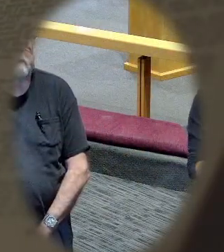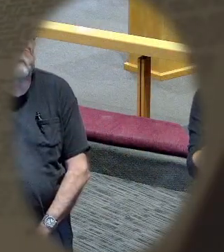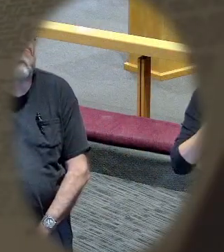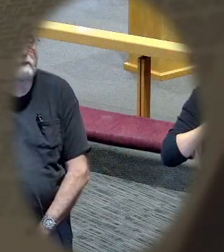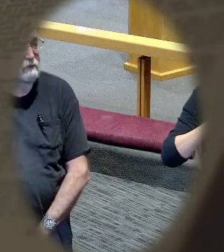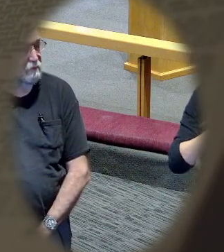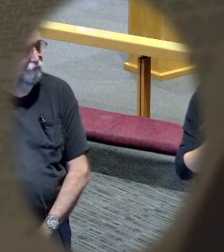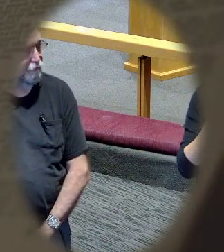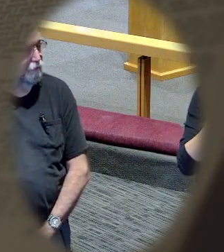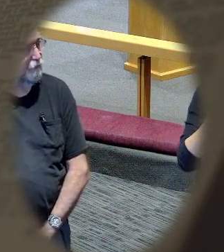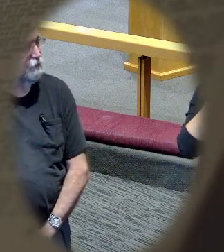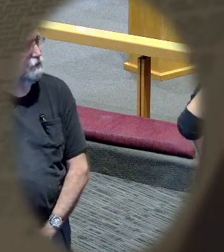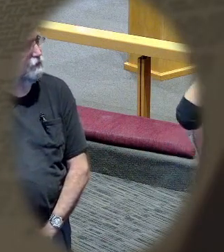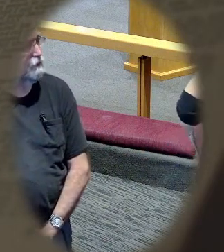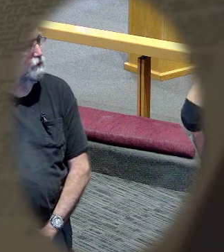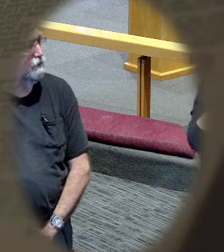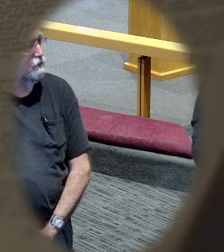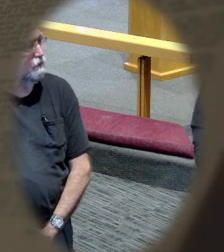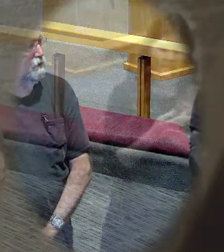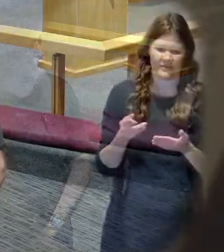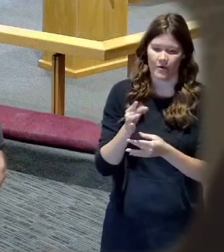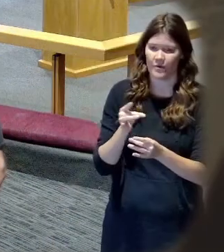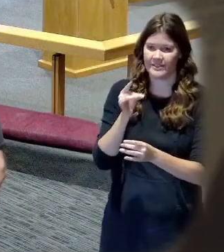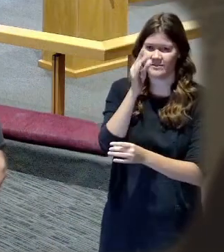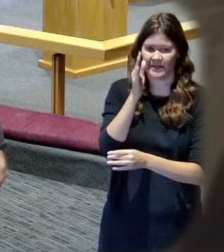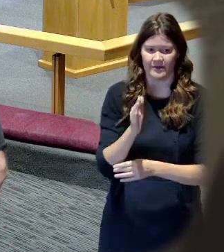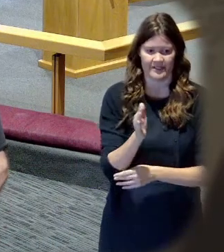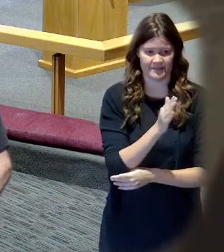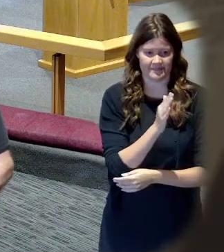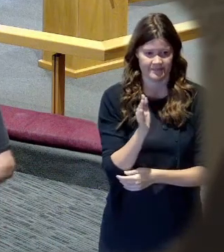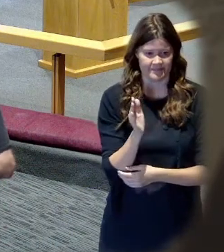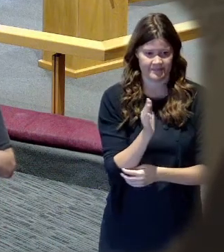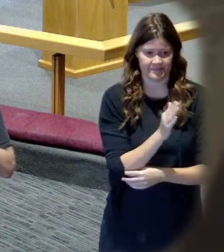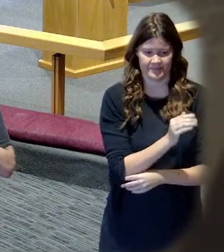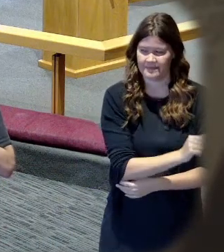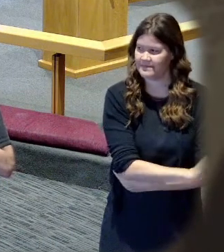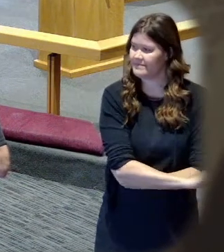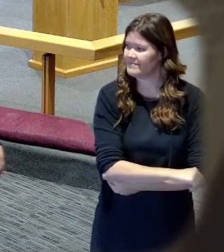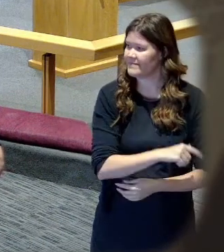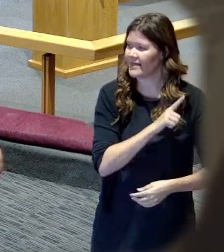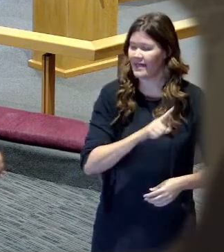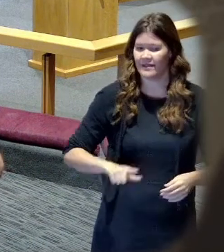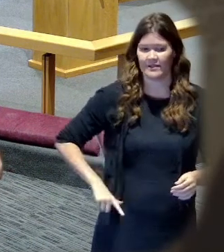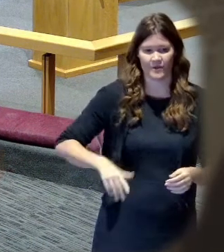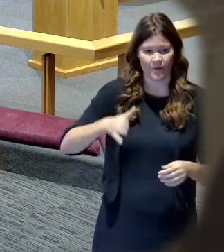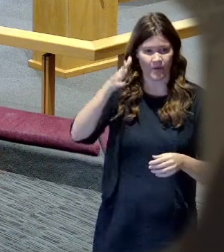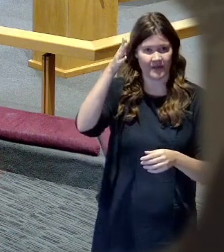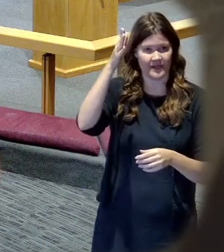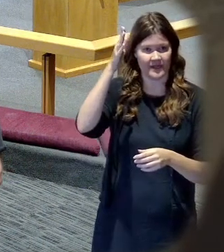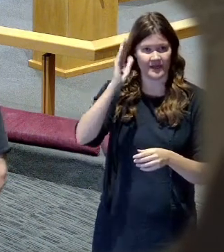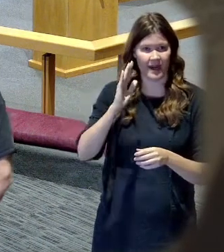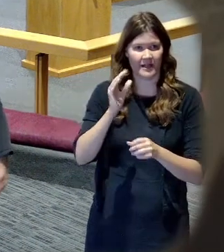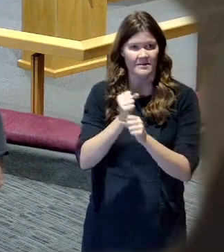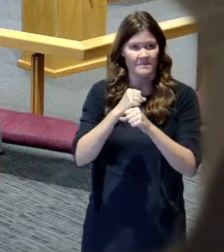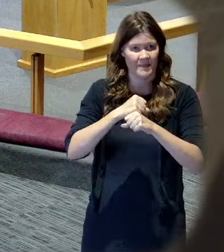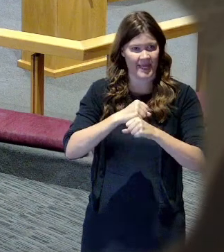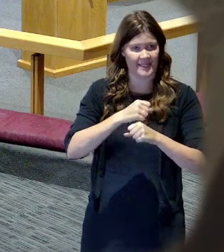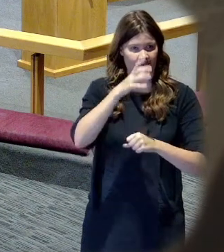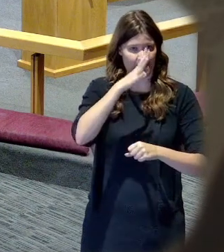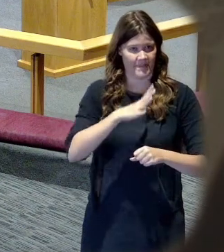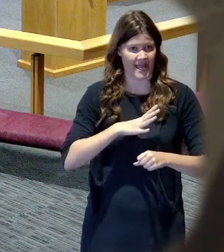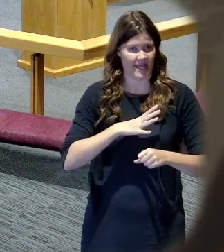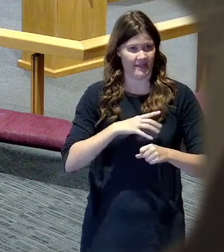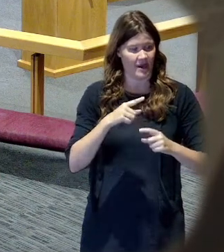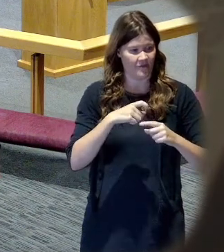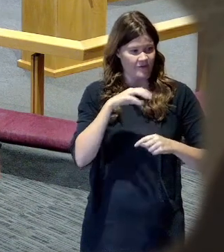name of the Father, and the Son, and the Holy Spirit. Amen. Amen. The Lord God formed the man of the dust of the ground and